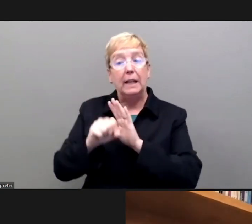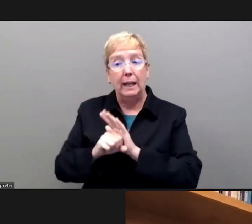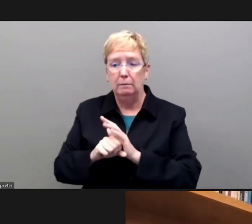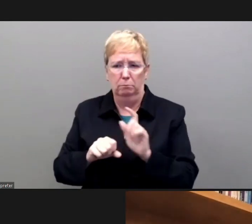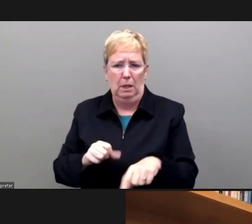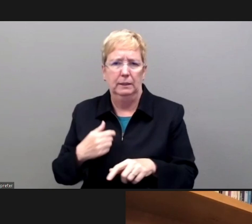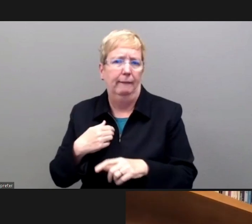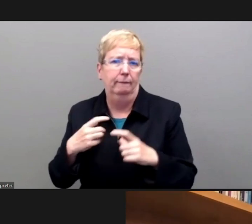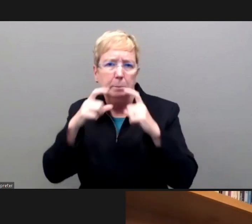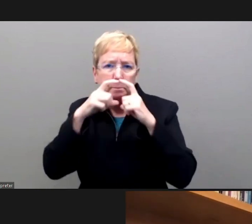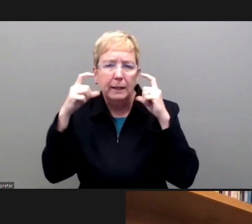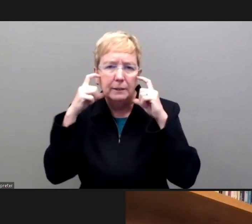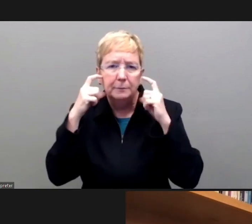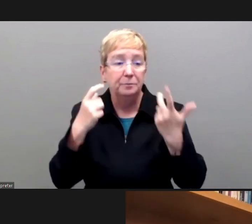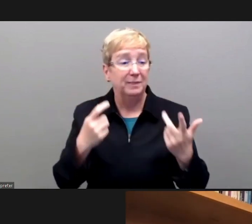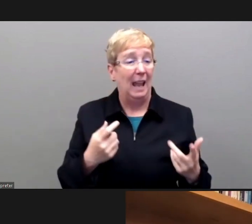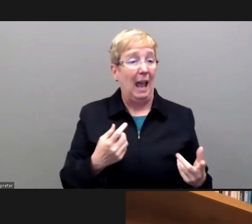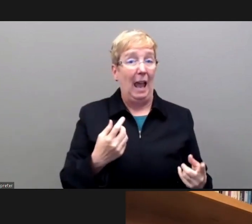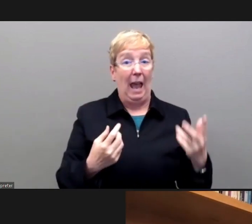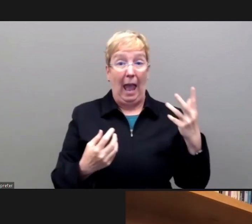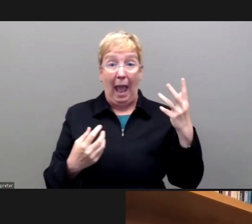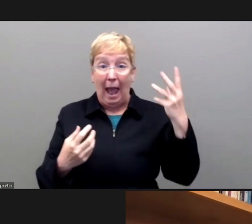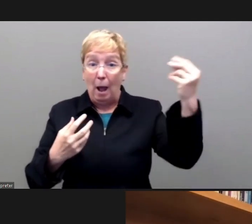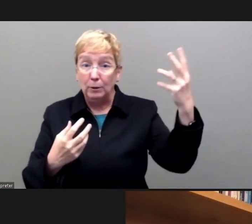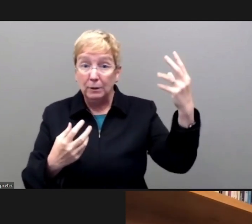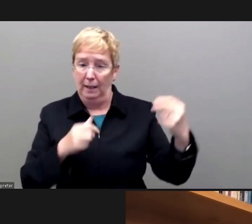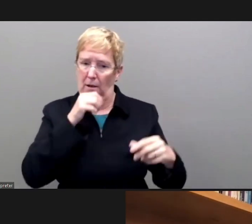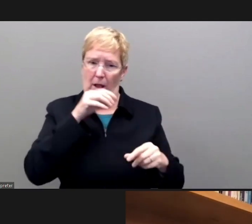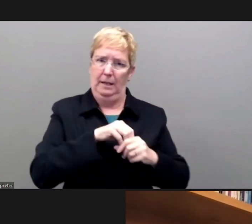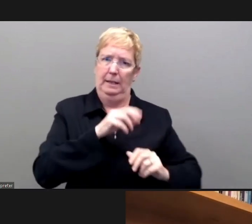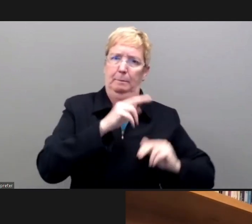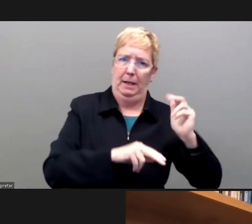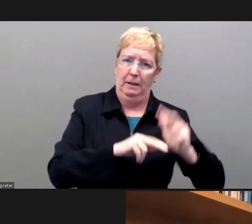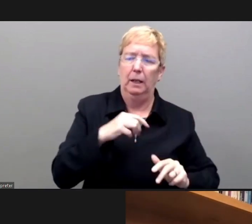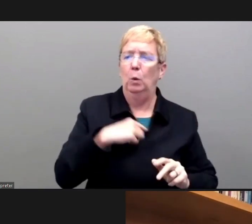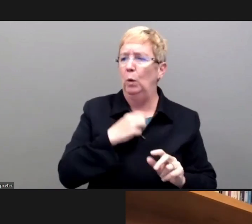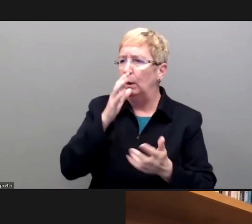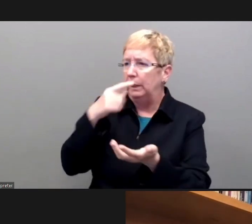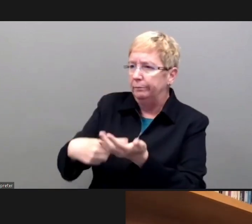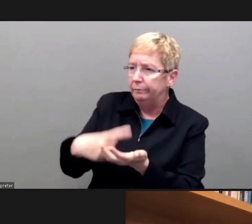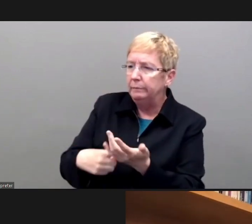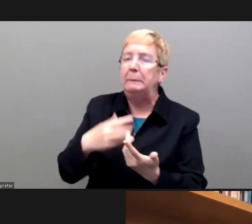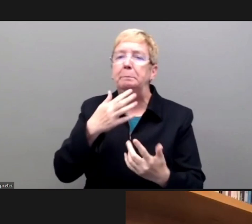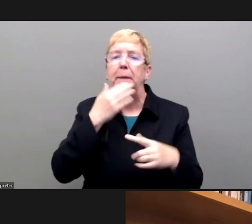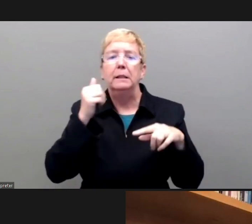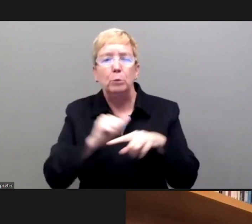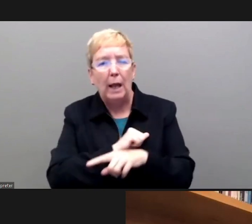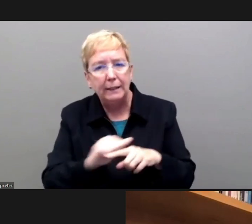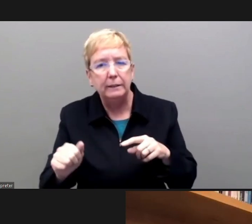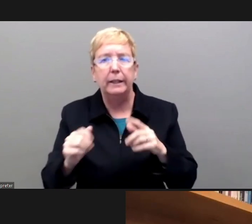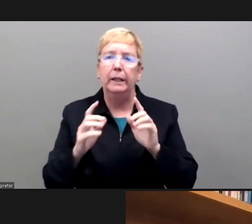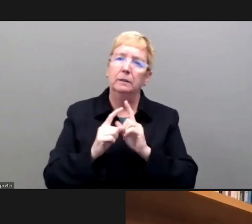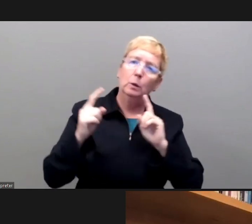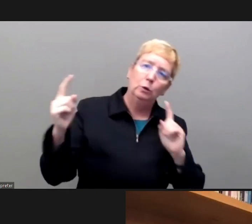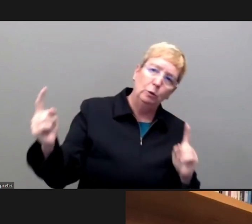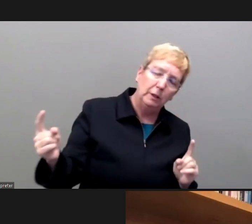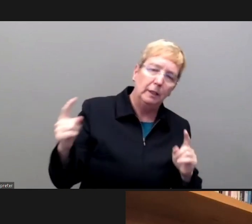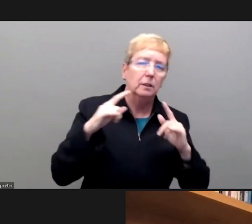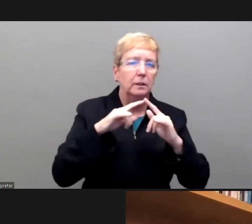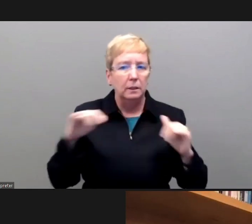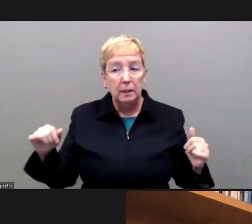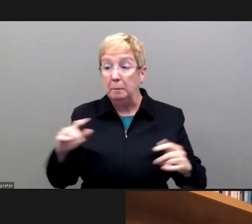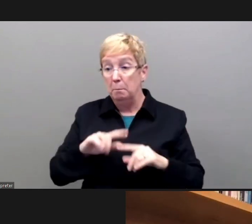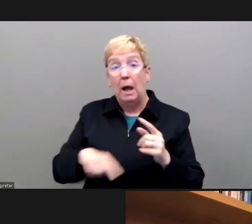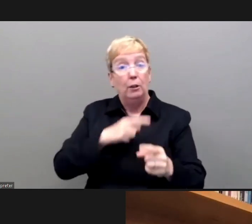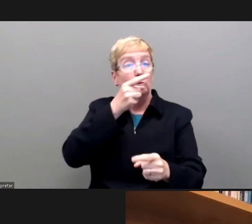can talk to them about social distancing requirements, best practices. And again, you're correct. Most of